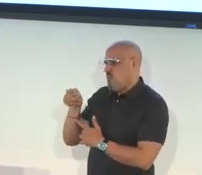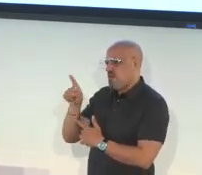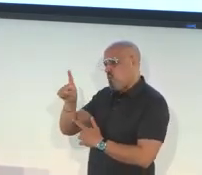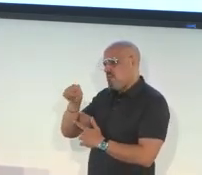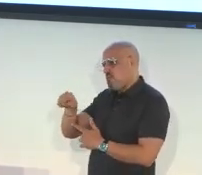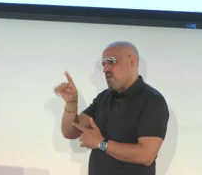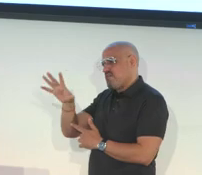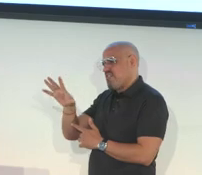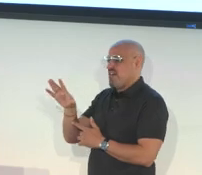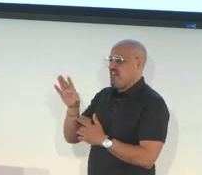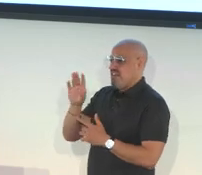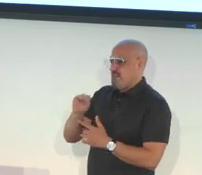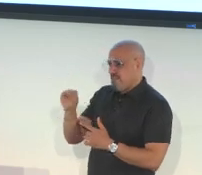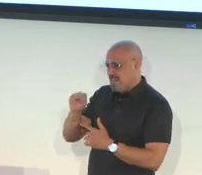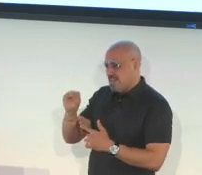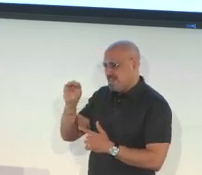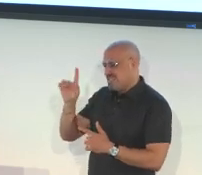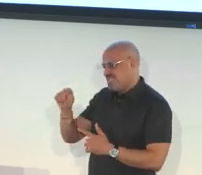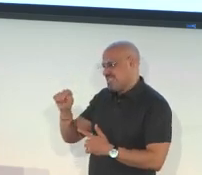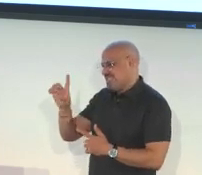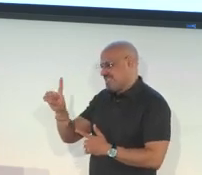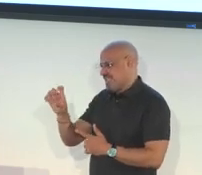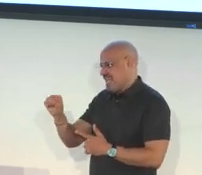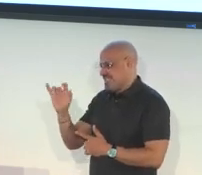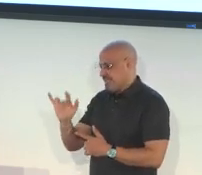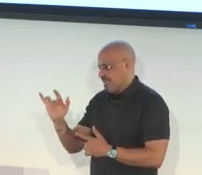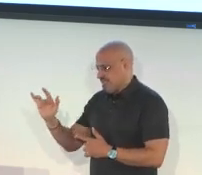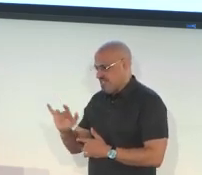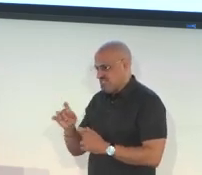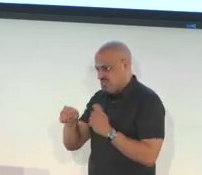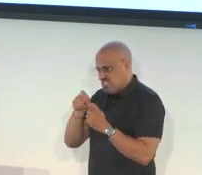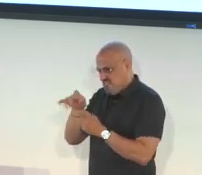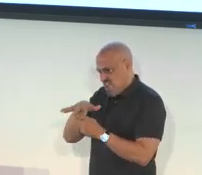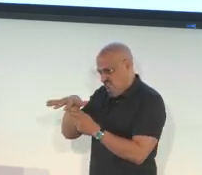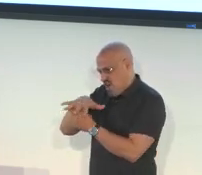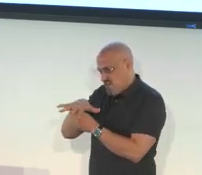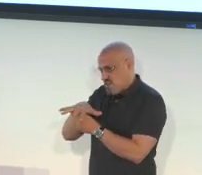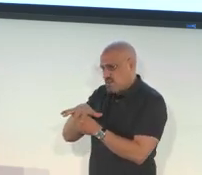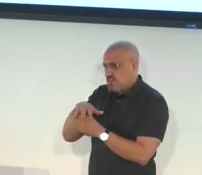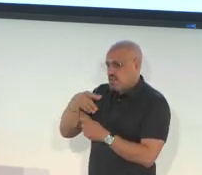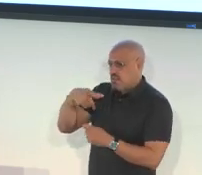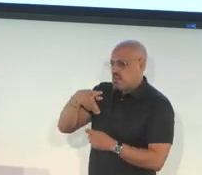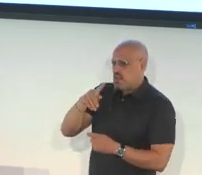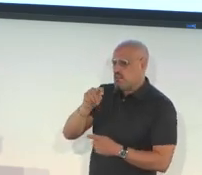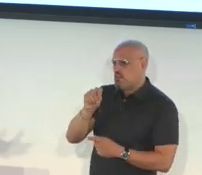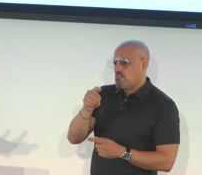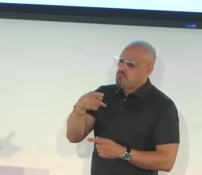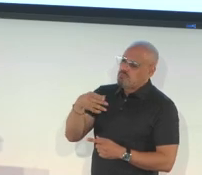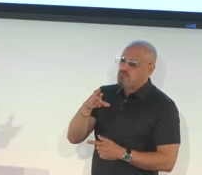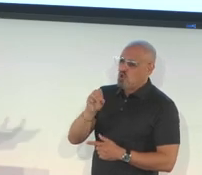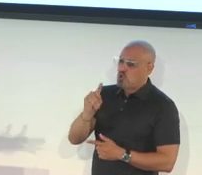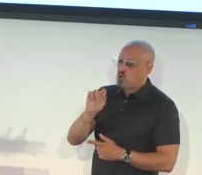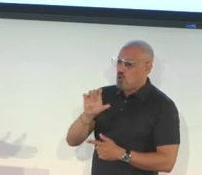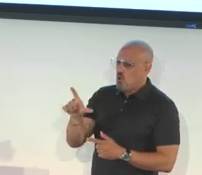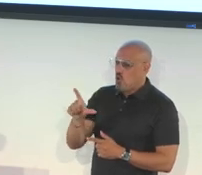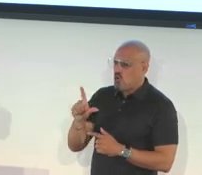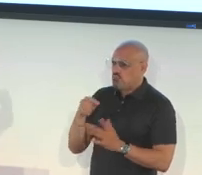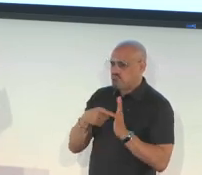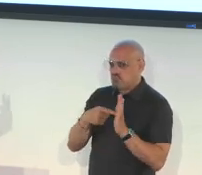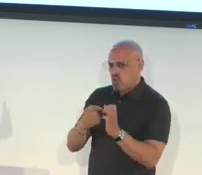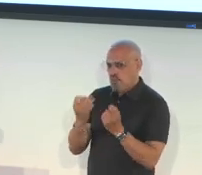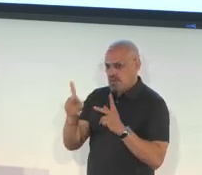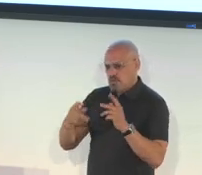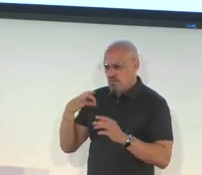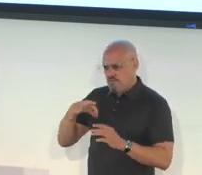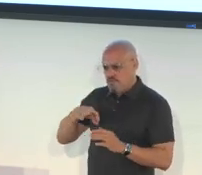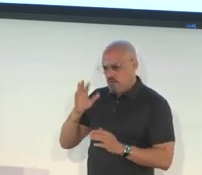million TTS clicks on certain areas and protocols coming back shows how many people can benefit from it. And